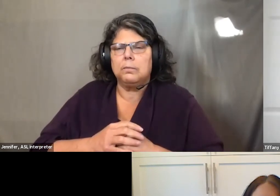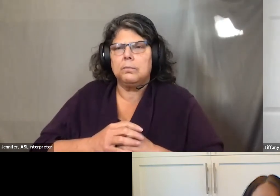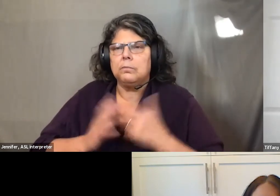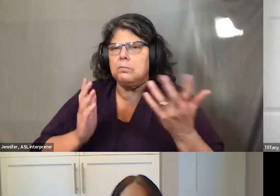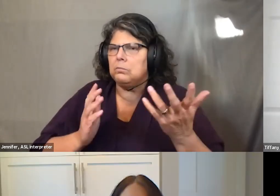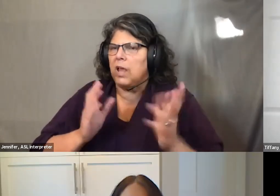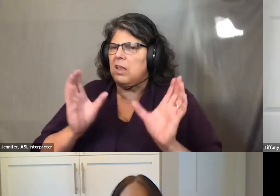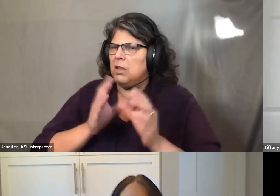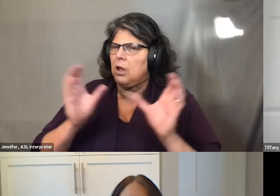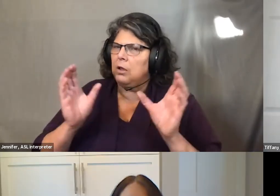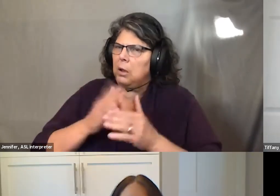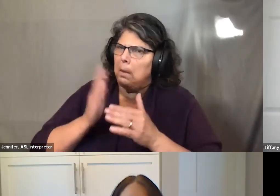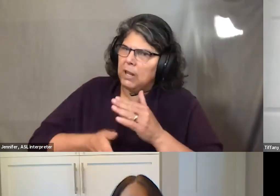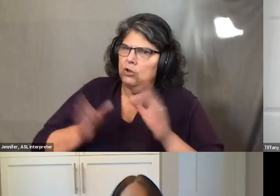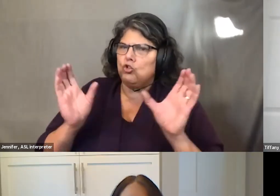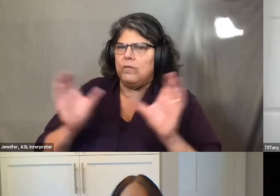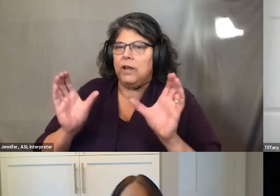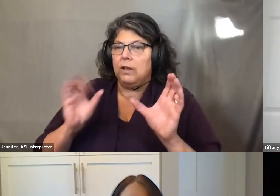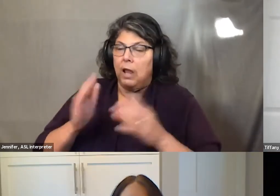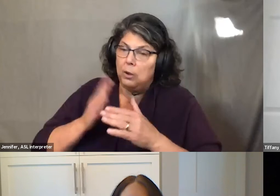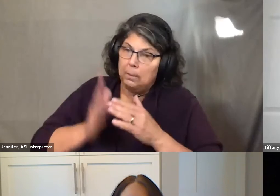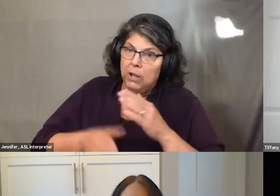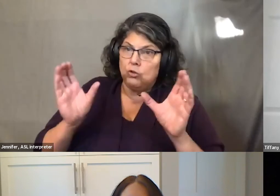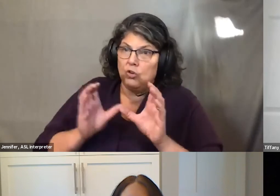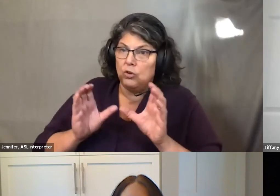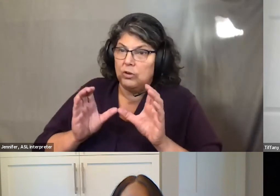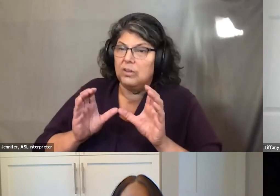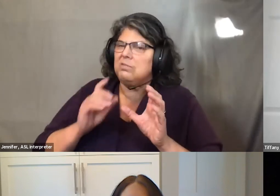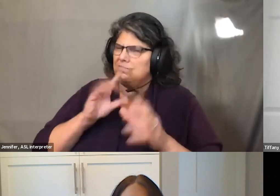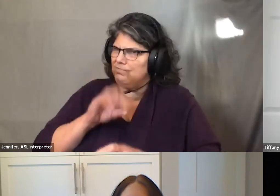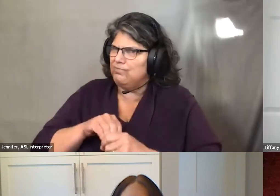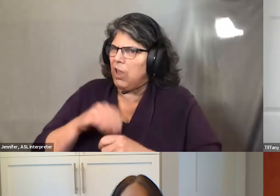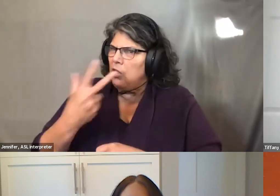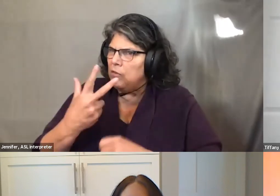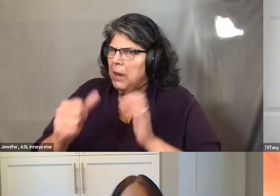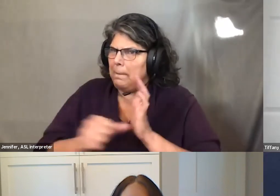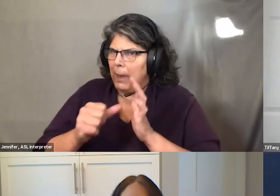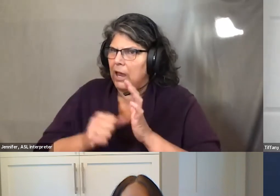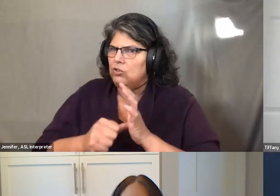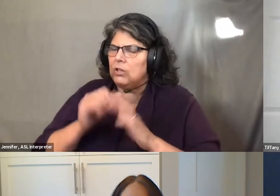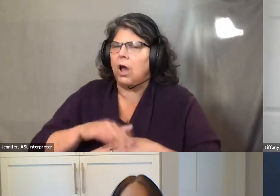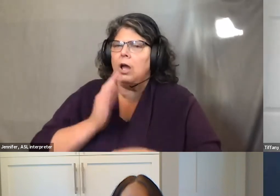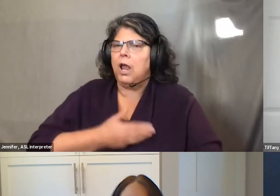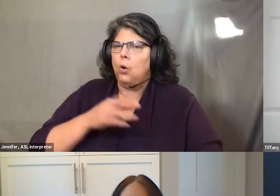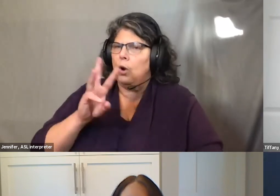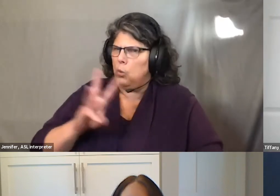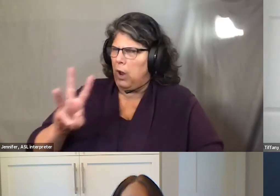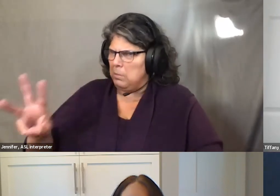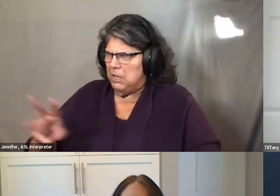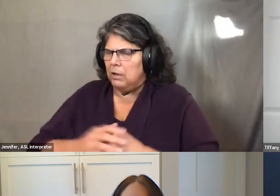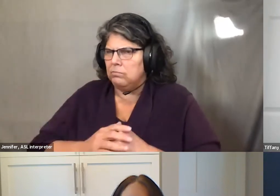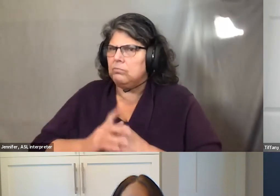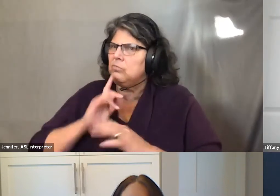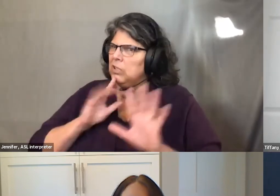completion certificate. And that completion certificate is a 3-page document. It's on our website. It's valuable to look through